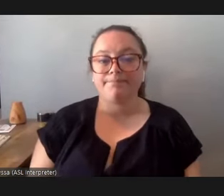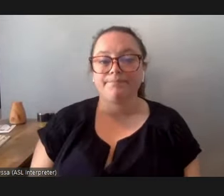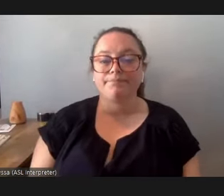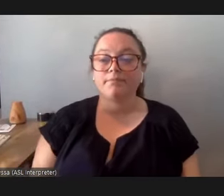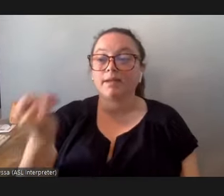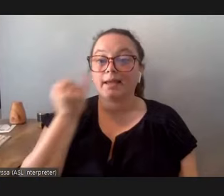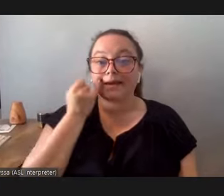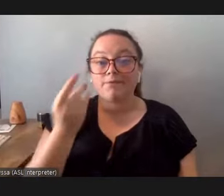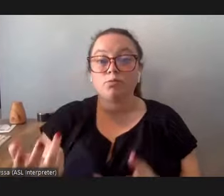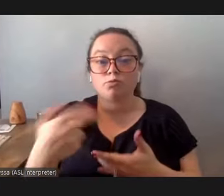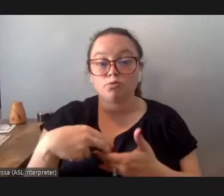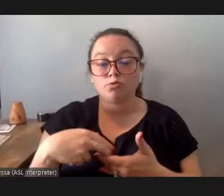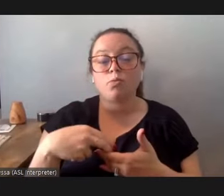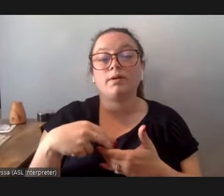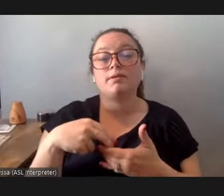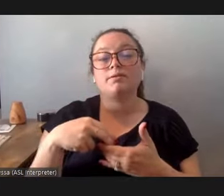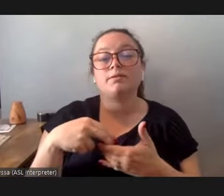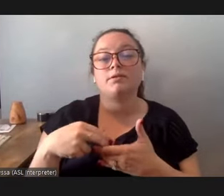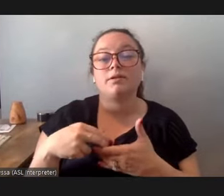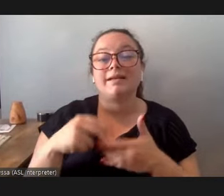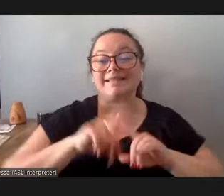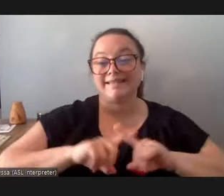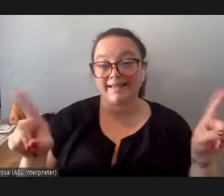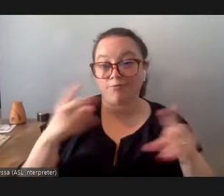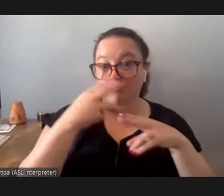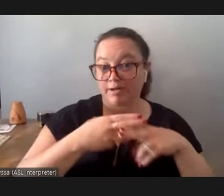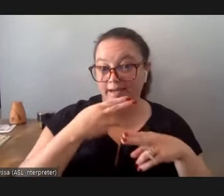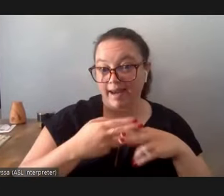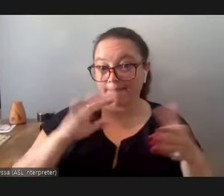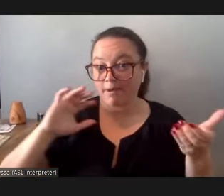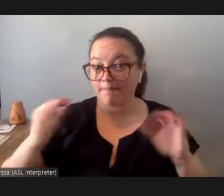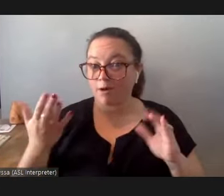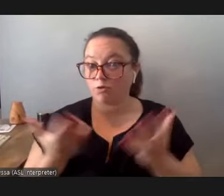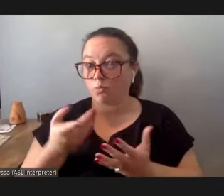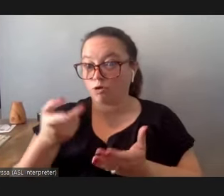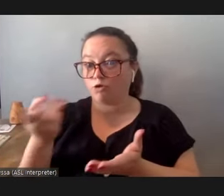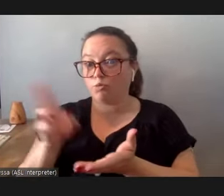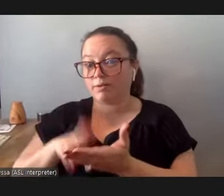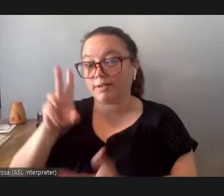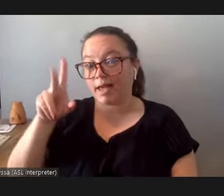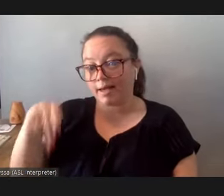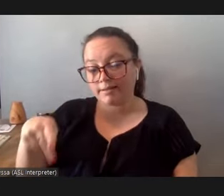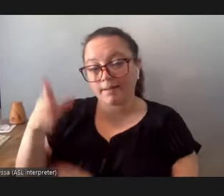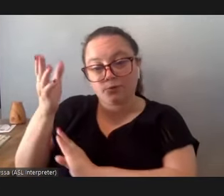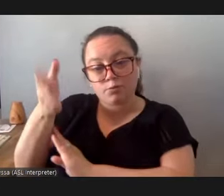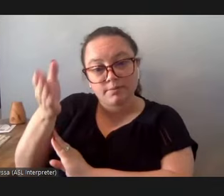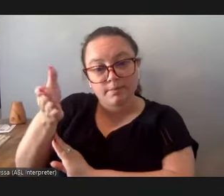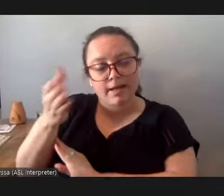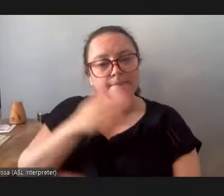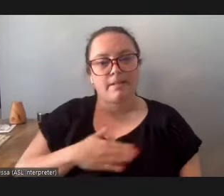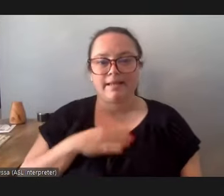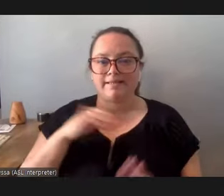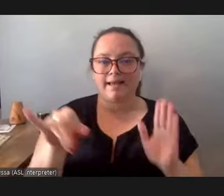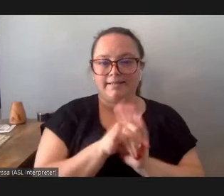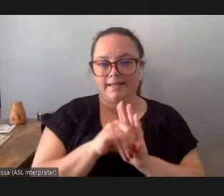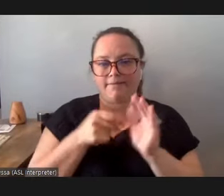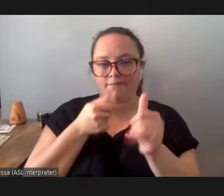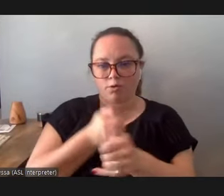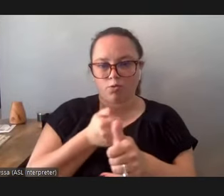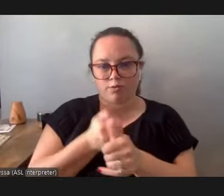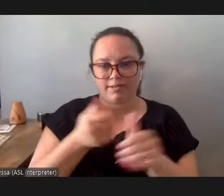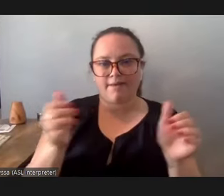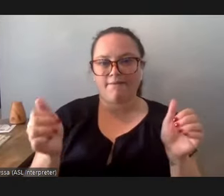from the one you used when you signed up to speak, please identify yourself in the Q&A function with the name you used when you signed